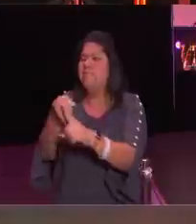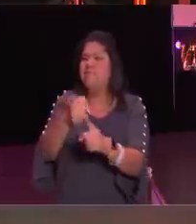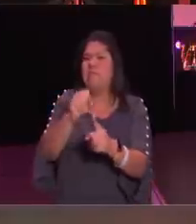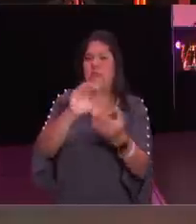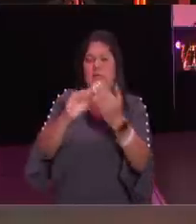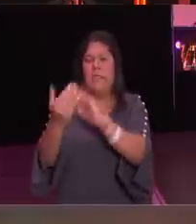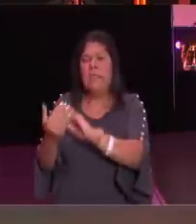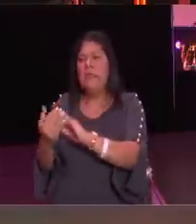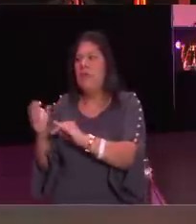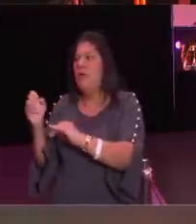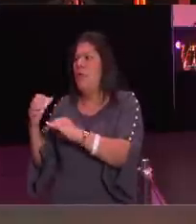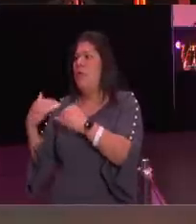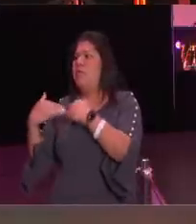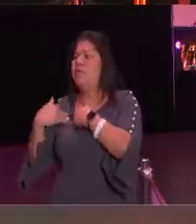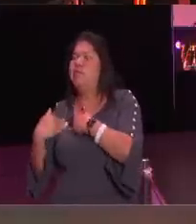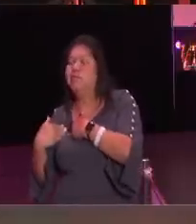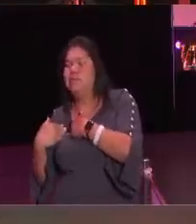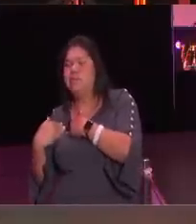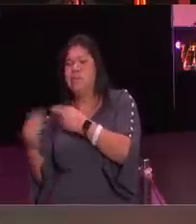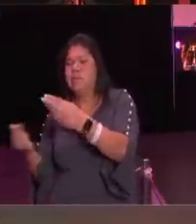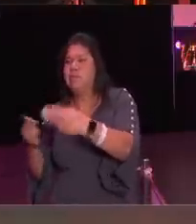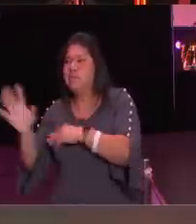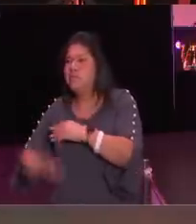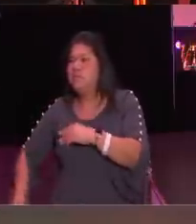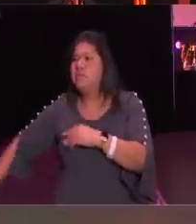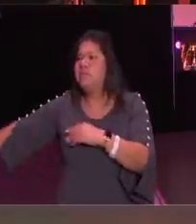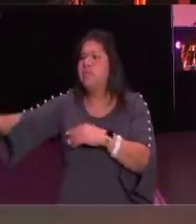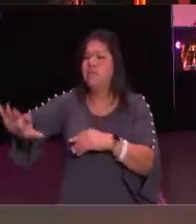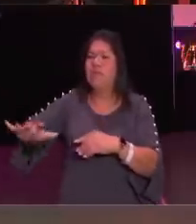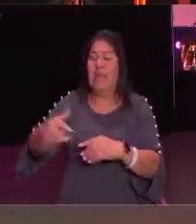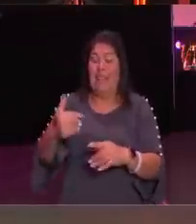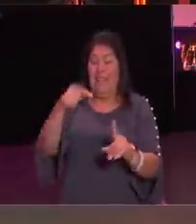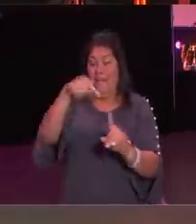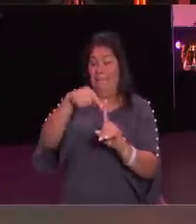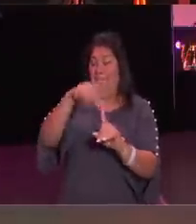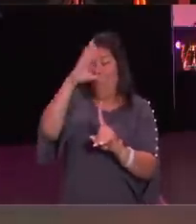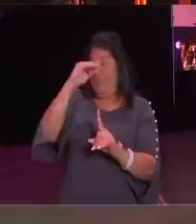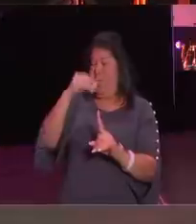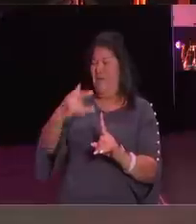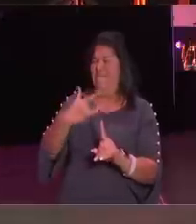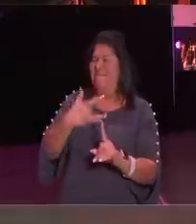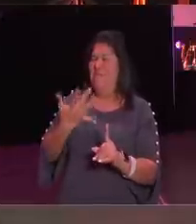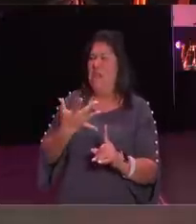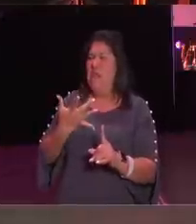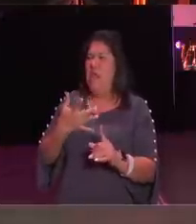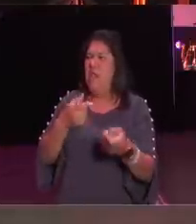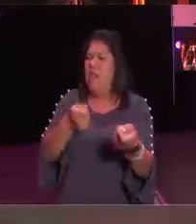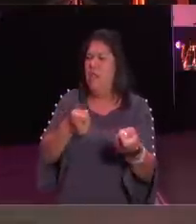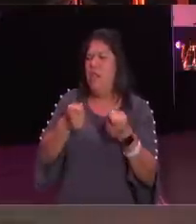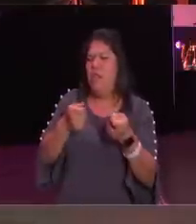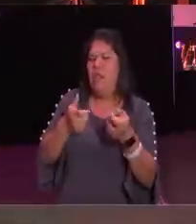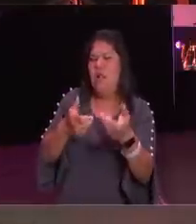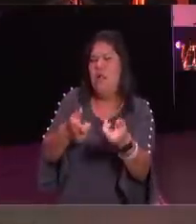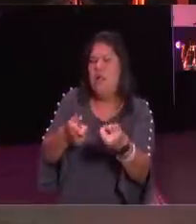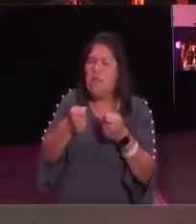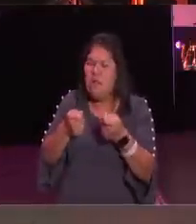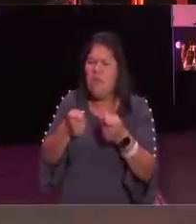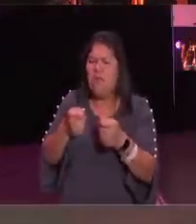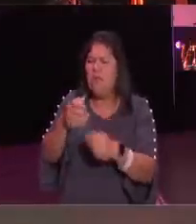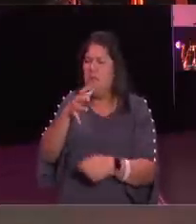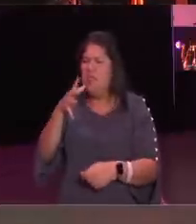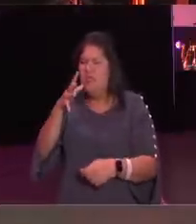city, or even a burden for the mission field. But like this young boy, you feel something drawing you to the